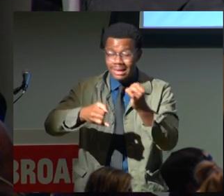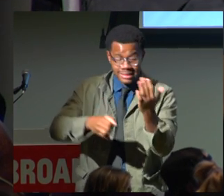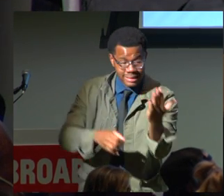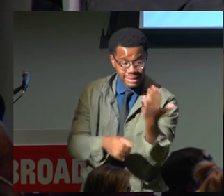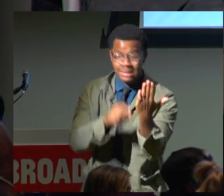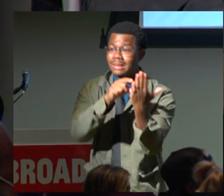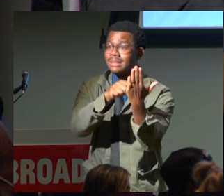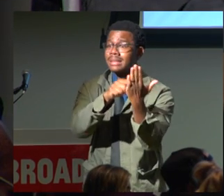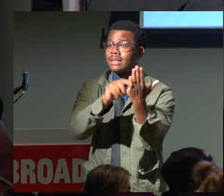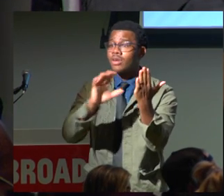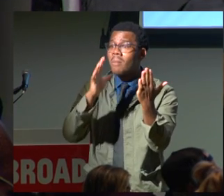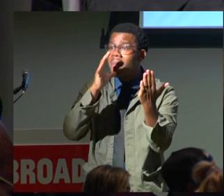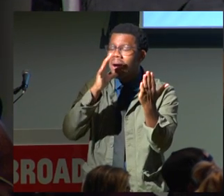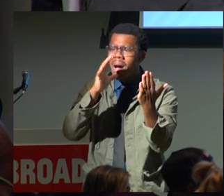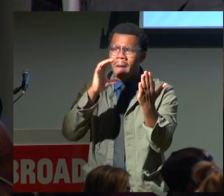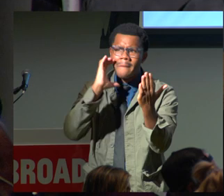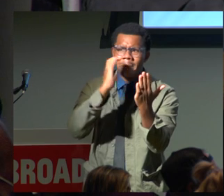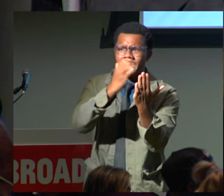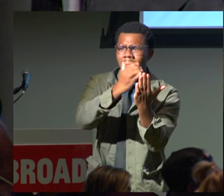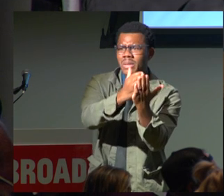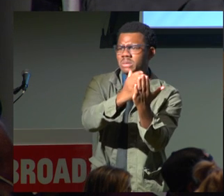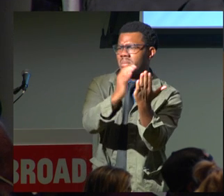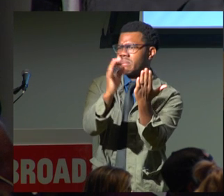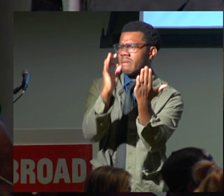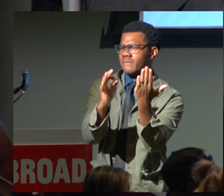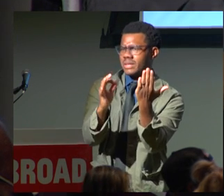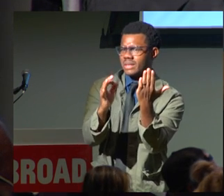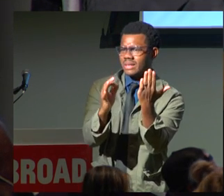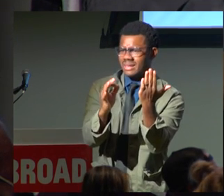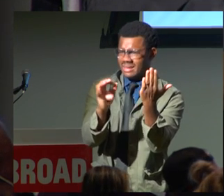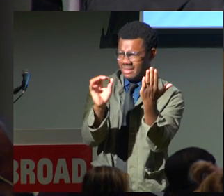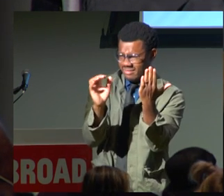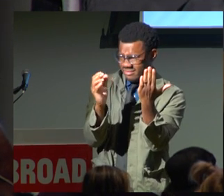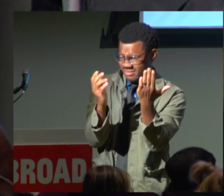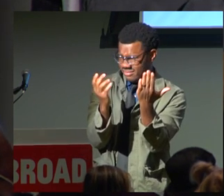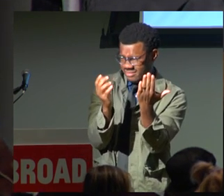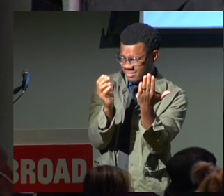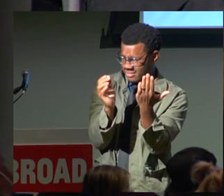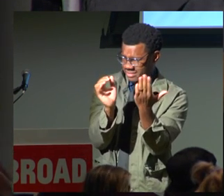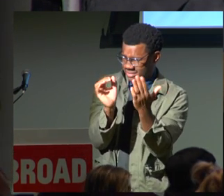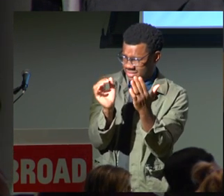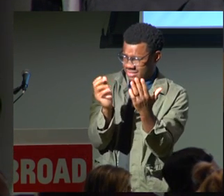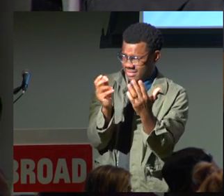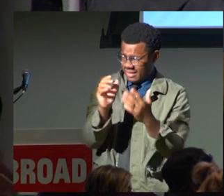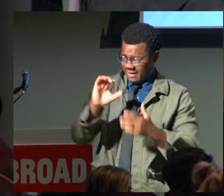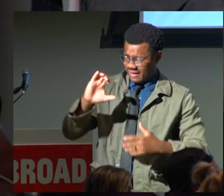Yes. There's a cliff there, isn't it? Yeah. You get there,